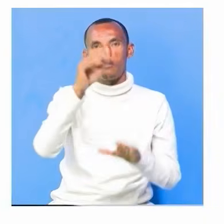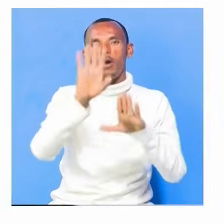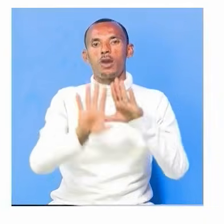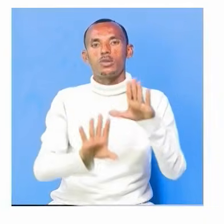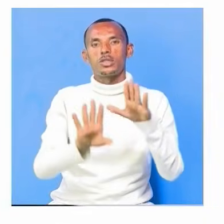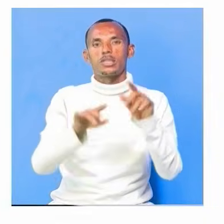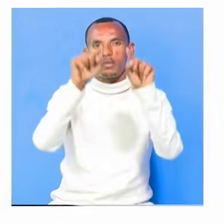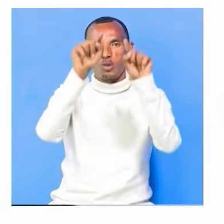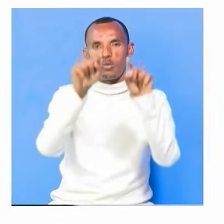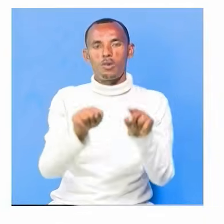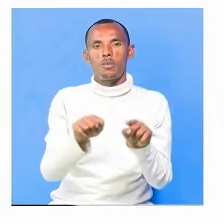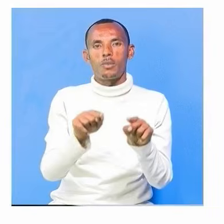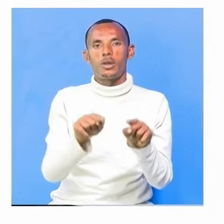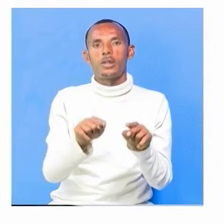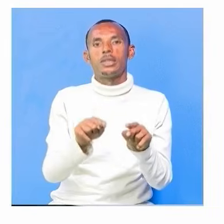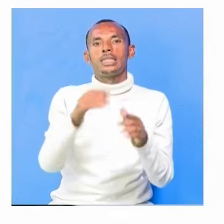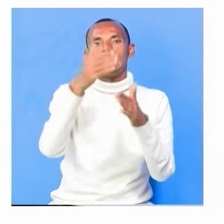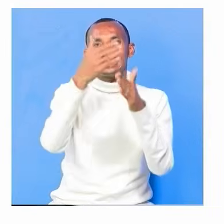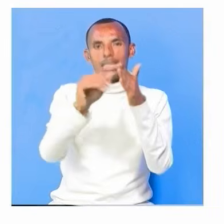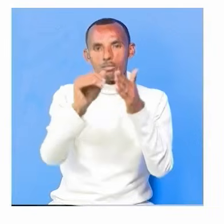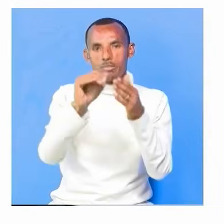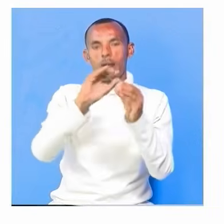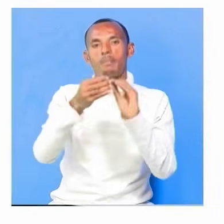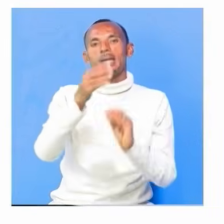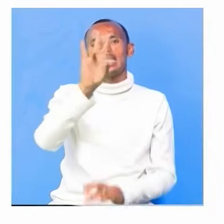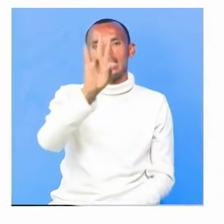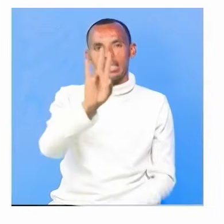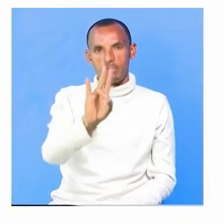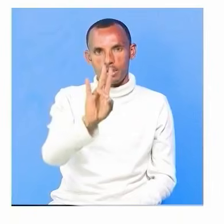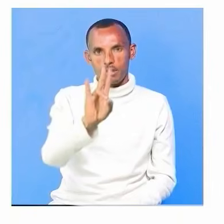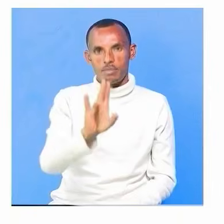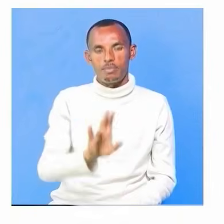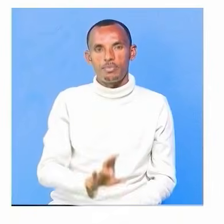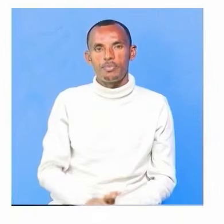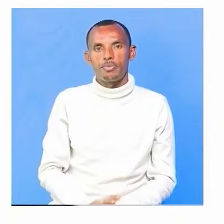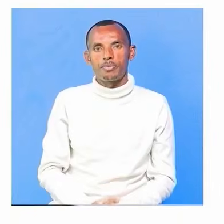to evaluate the absolute value of some number, say 7,